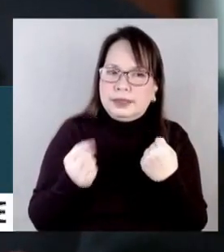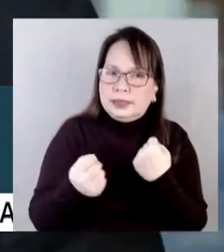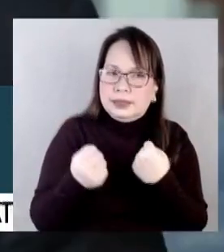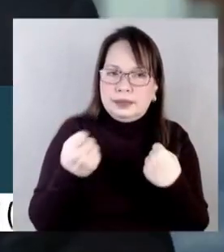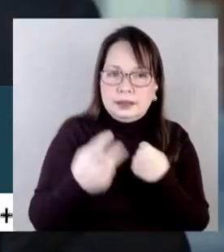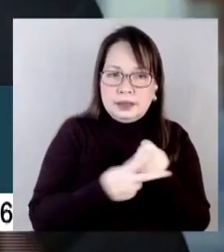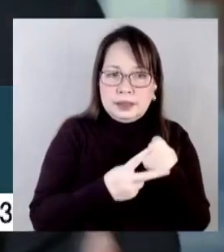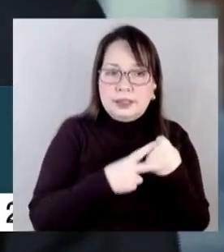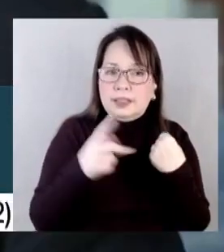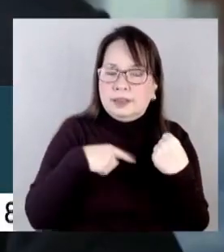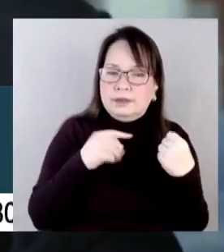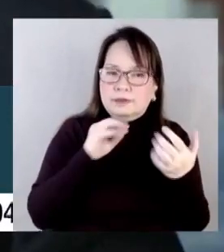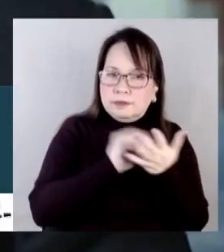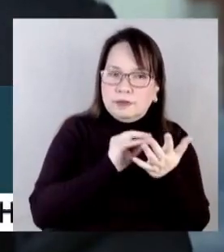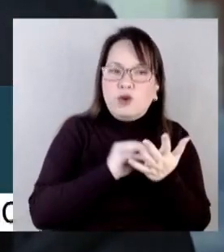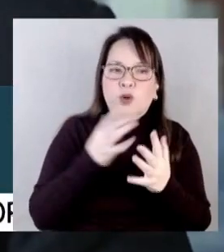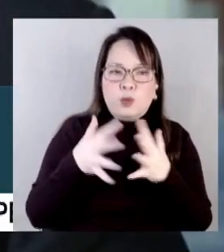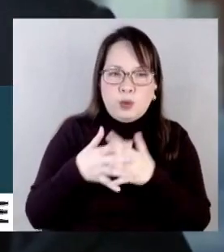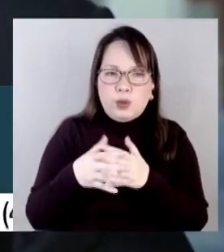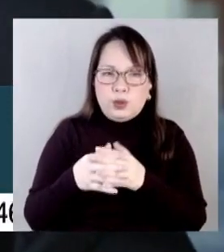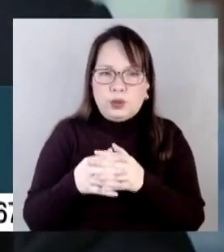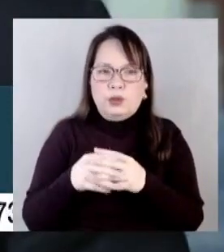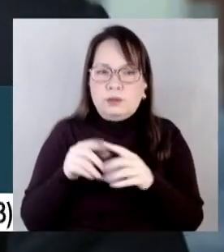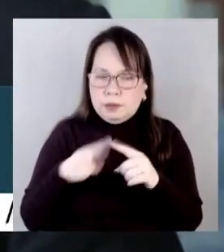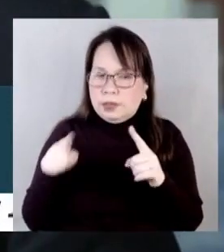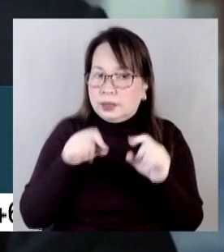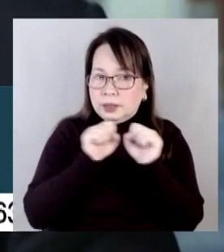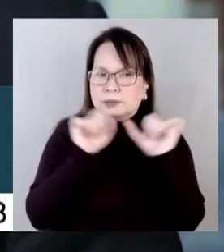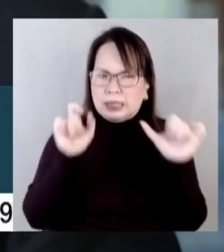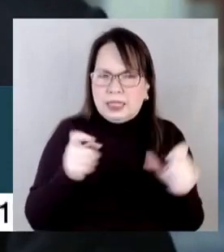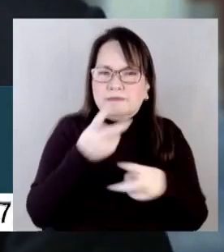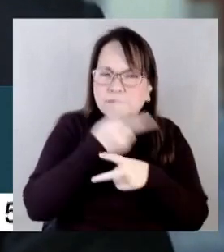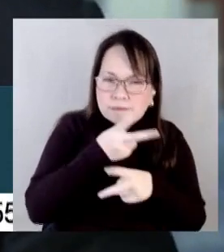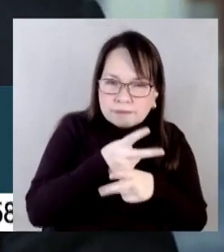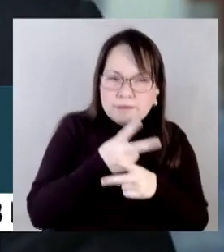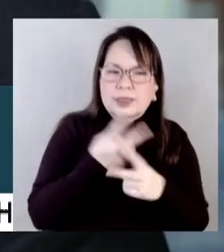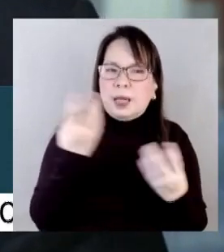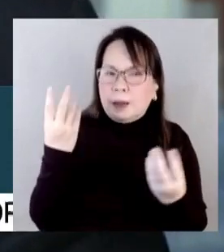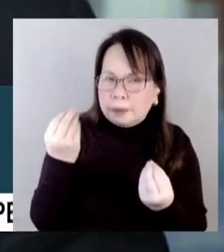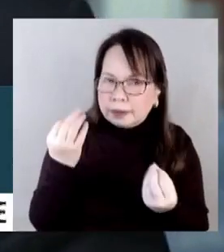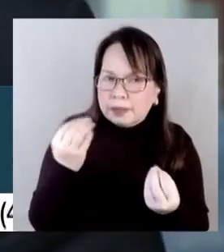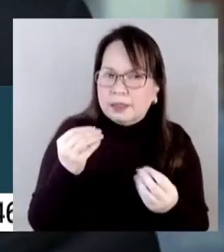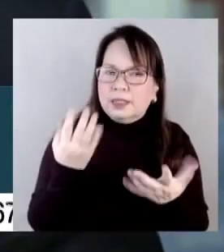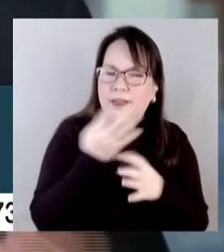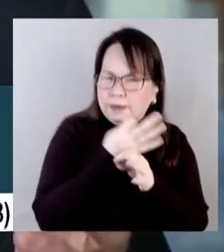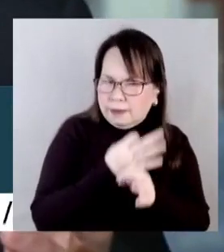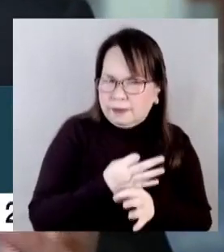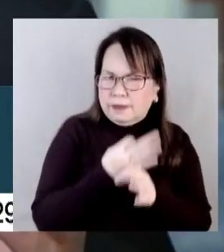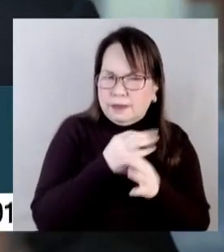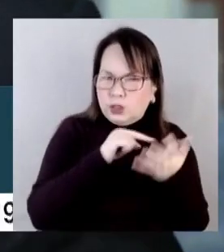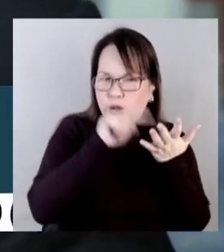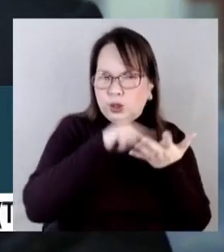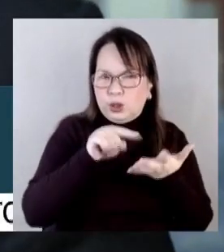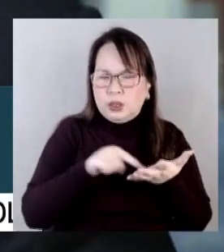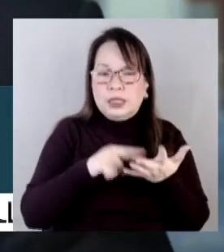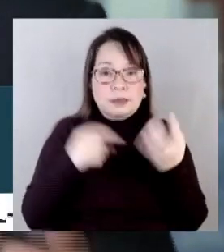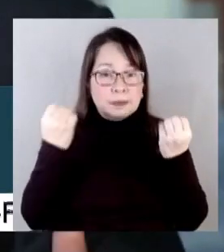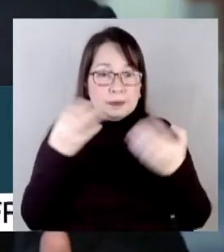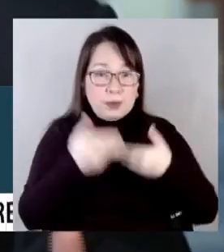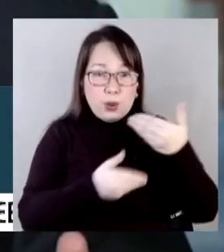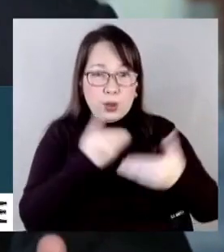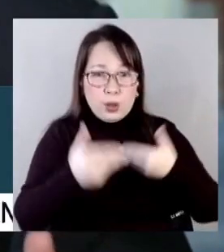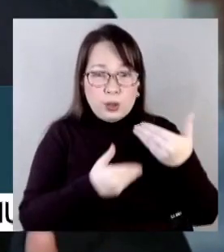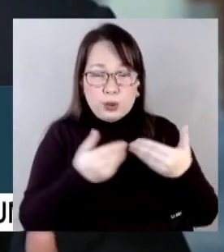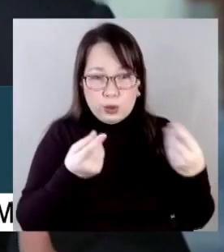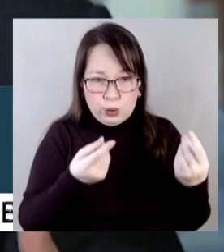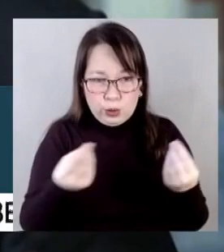United States. But that system also constantly needs to be tended to, upgraded, refreshed, and there are a number of processes underway right now